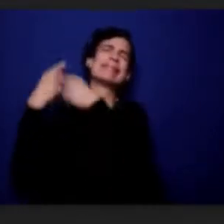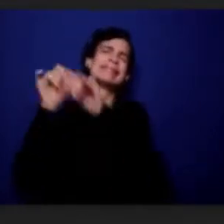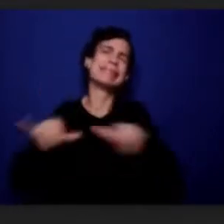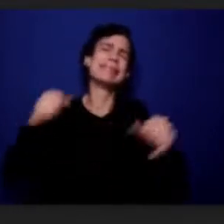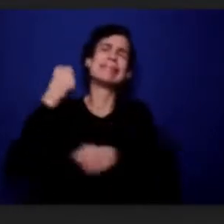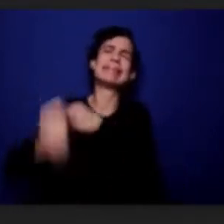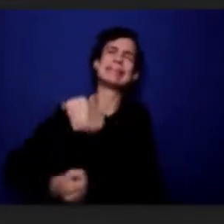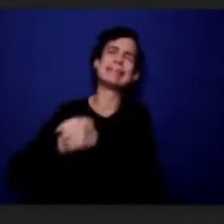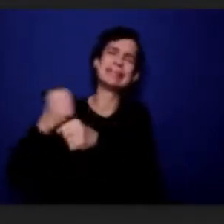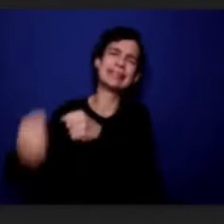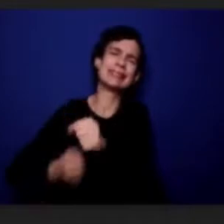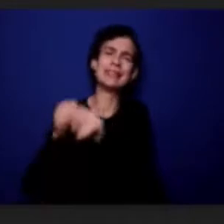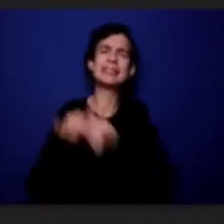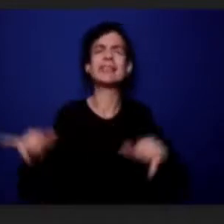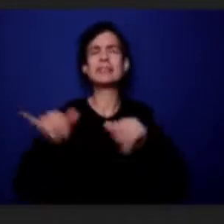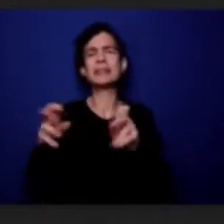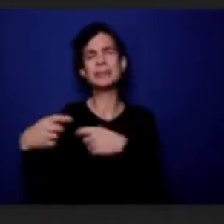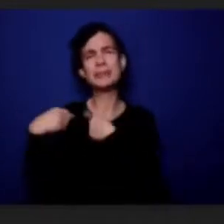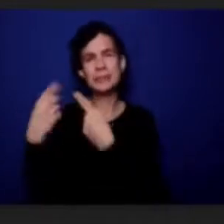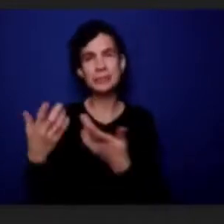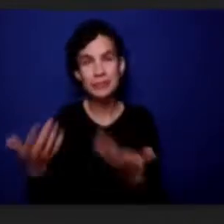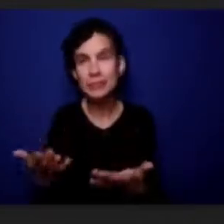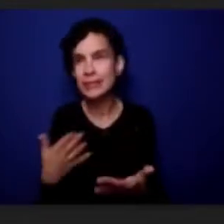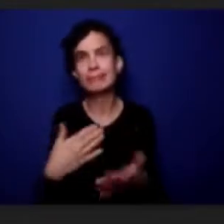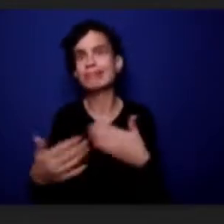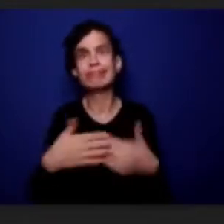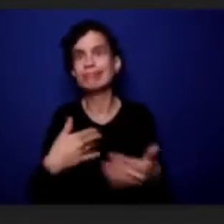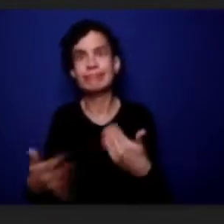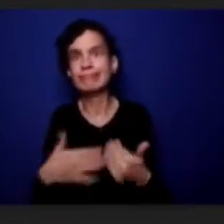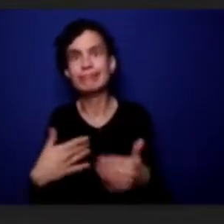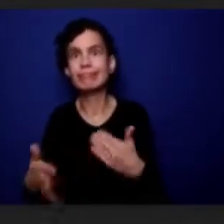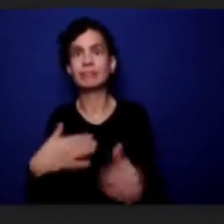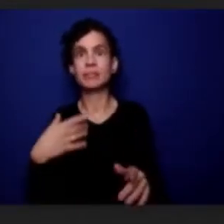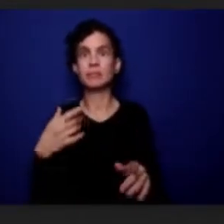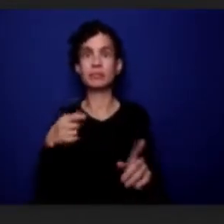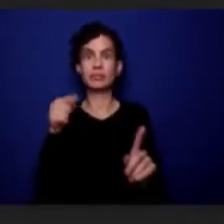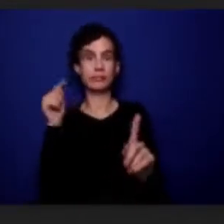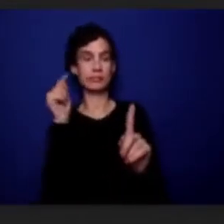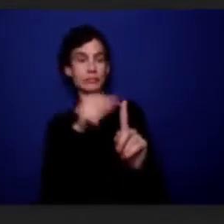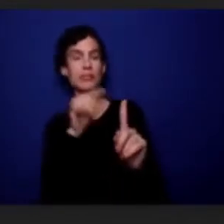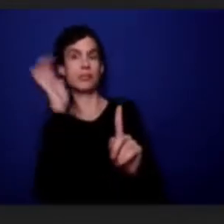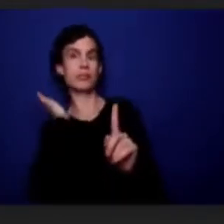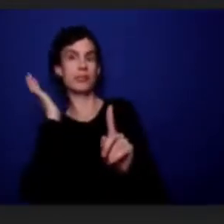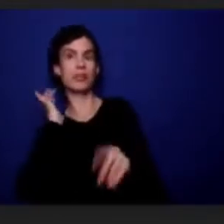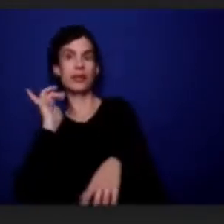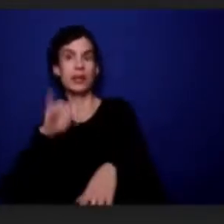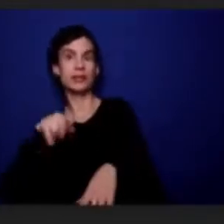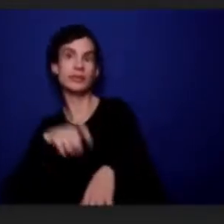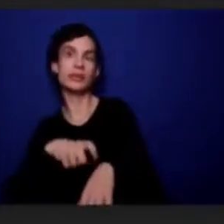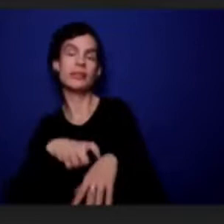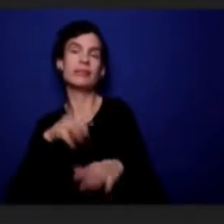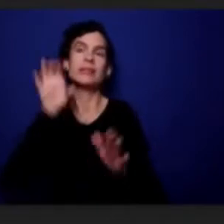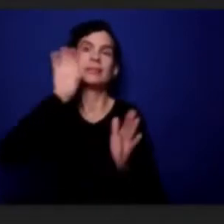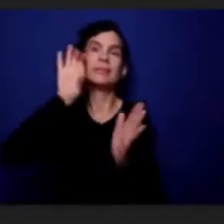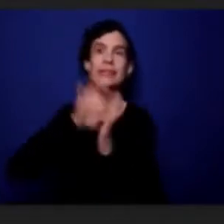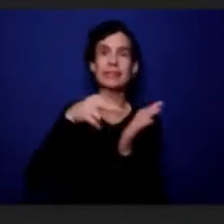Rome, but, they only got the vote here pretty recently. Yeah. So anyway, it's, the same issues through so many years.